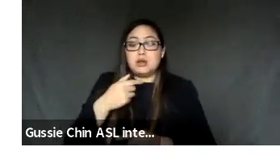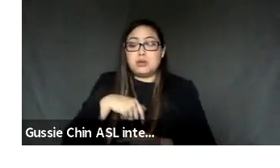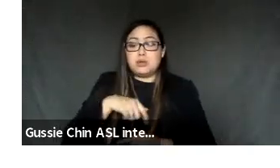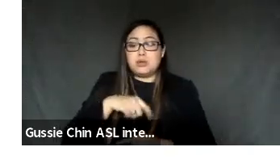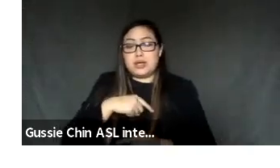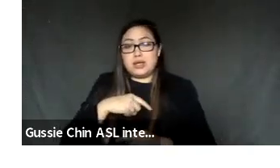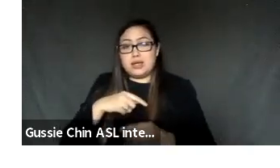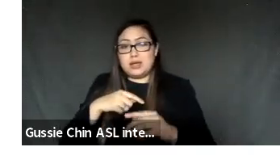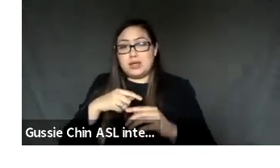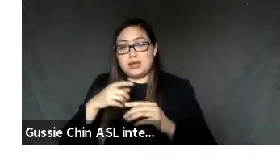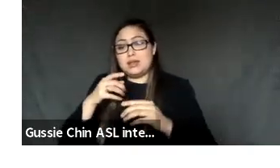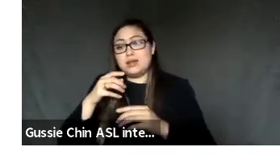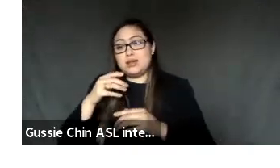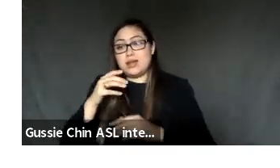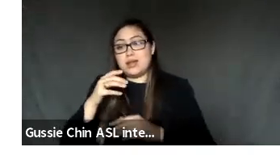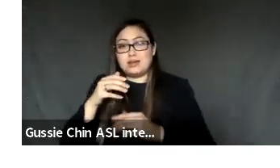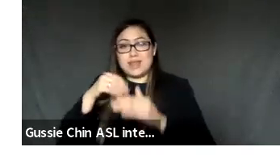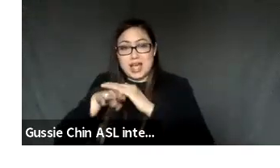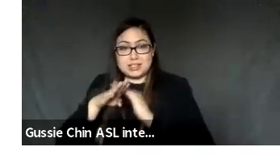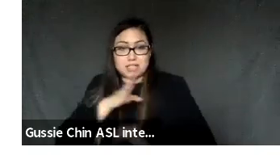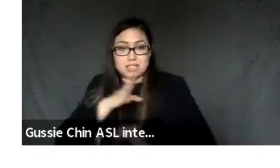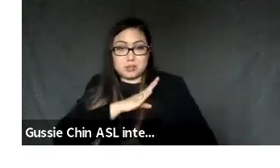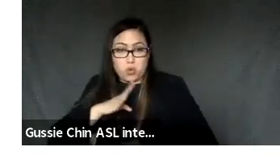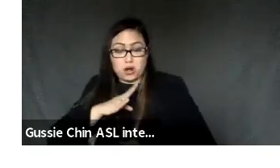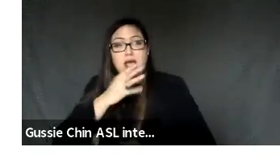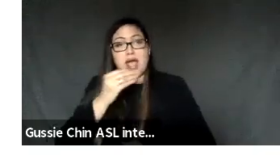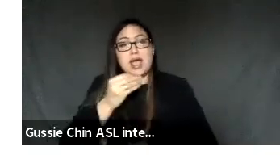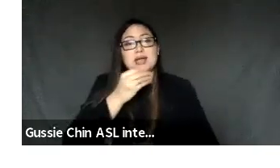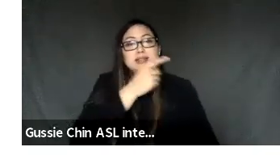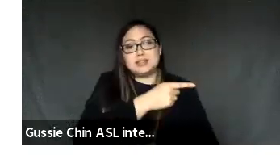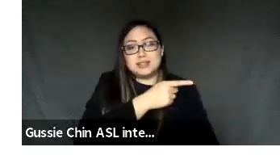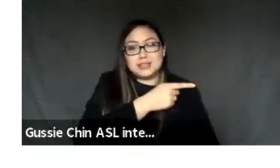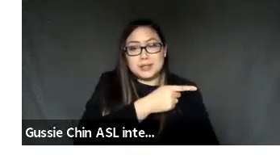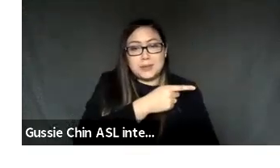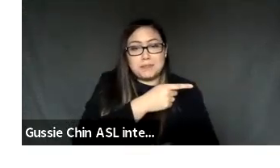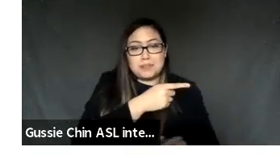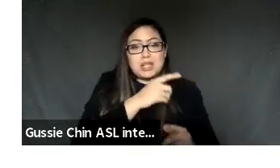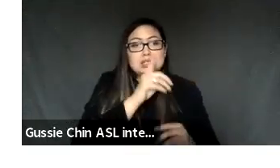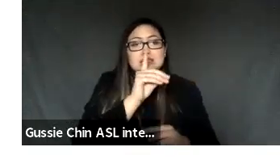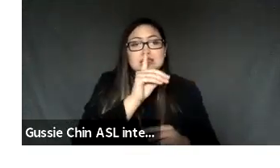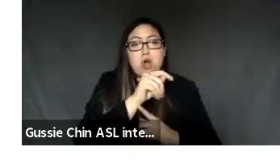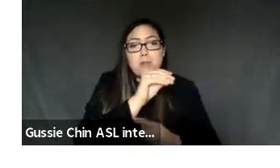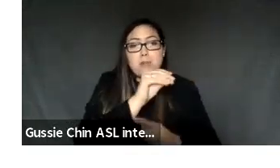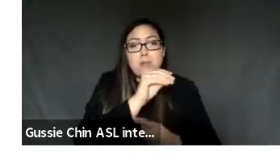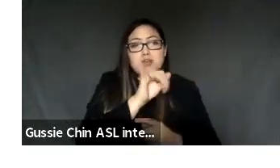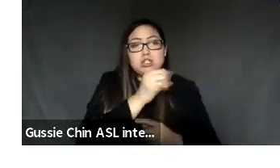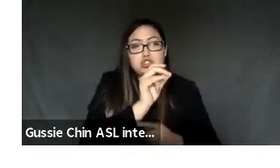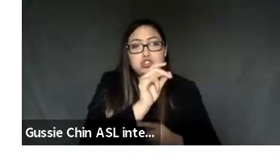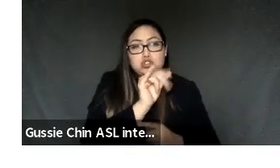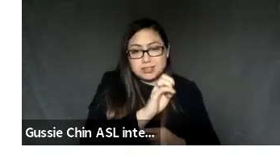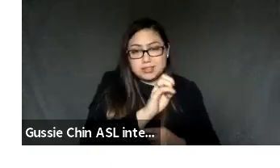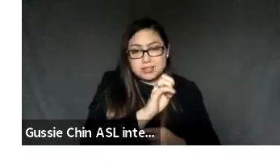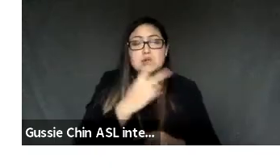our end, and then the Department of Justice. It's a two-step process, them adopting after we've come up with final